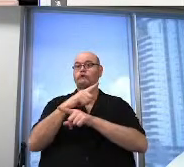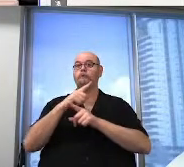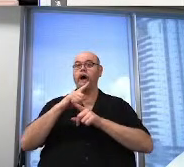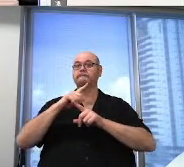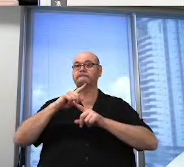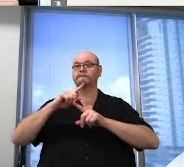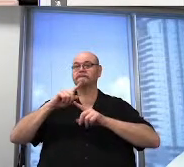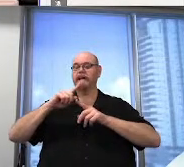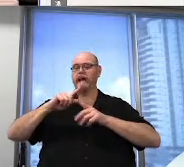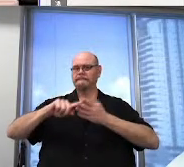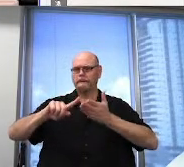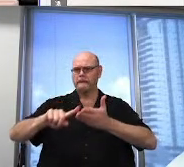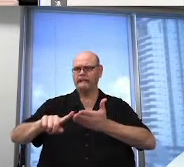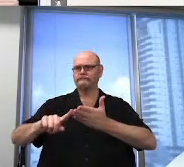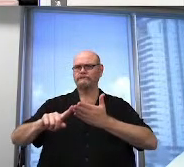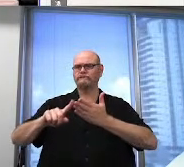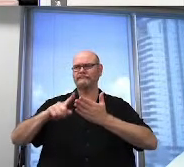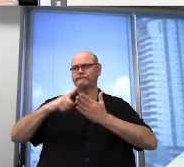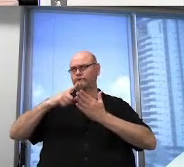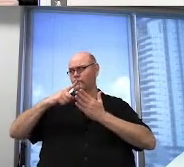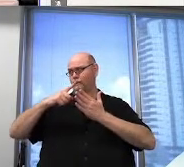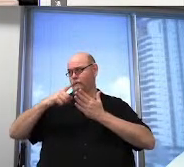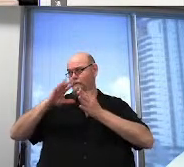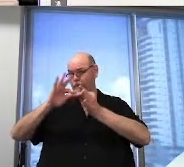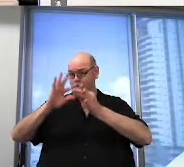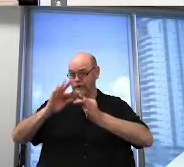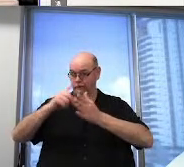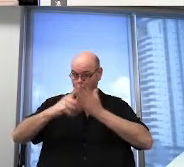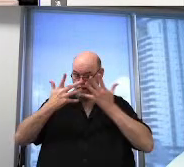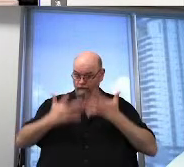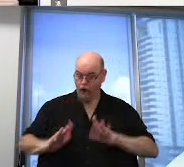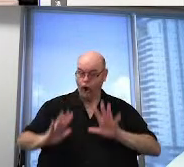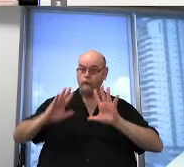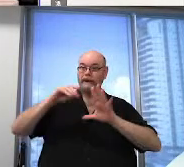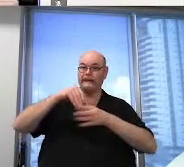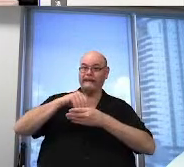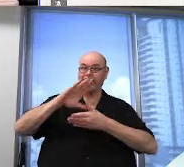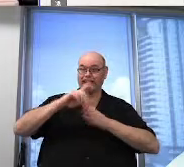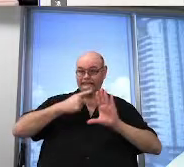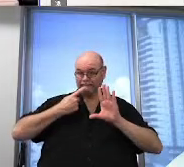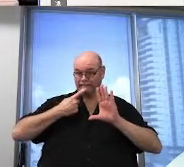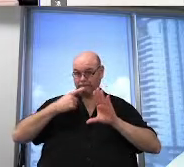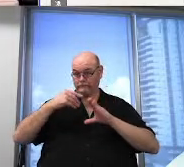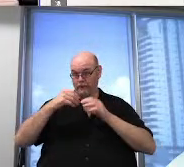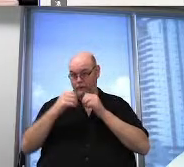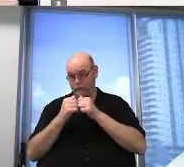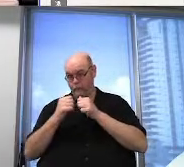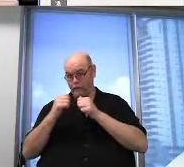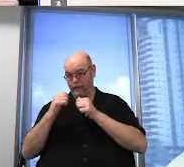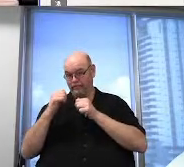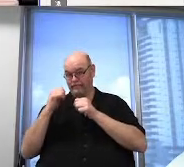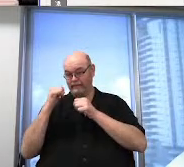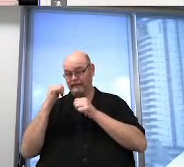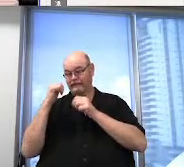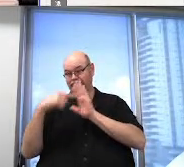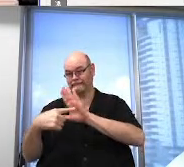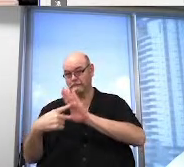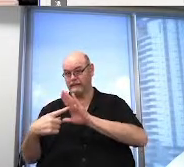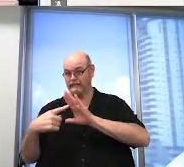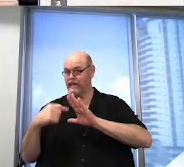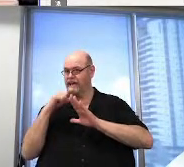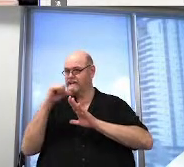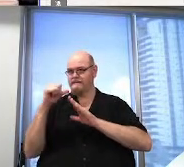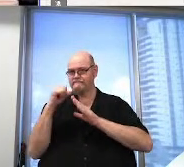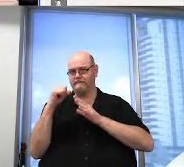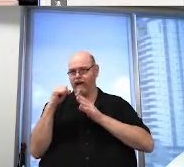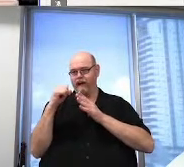cross-examination that does little more than have a witness repeat what he already put into his direct testimony or is an exhibit is not as productive as